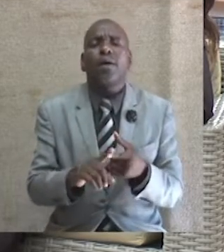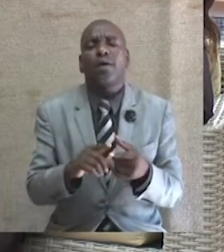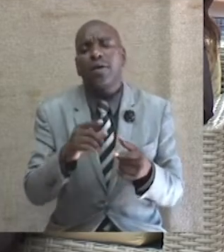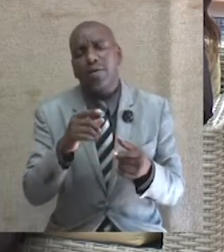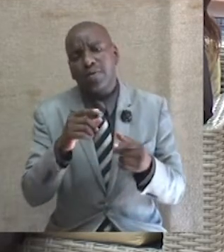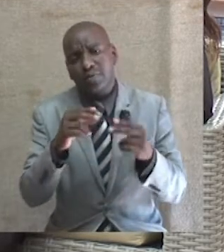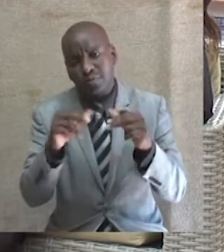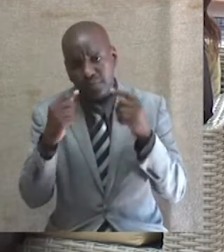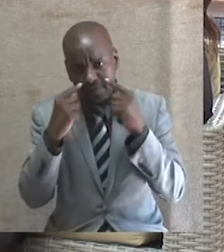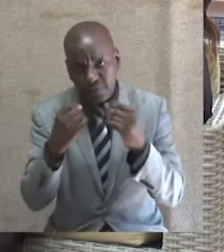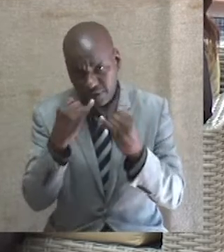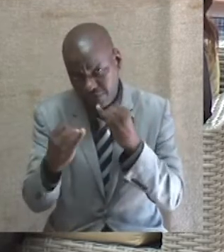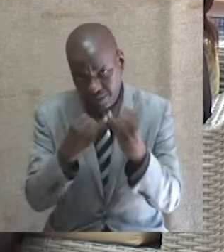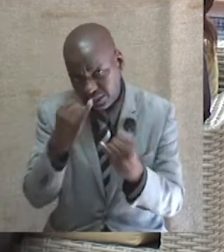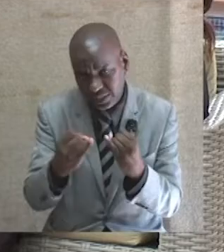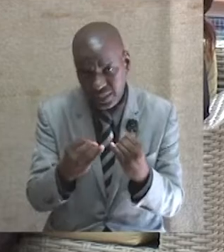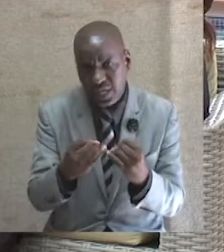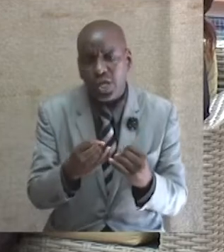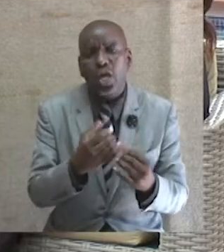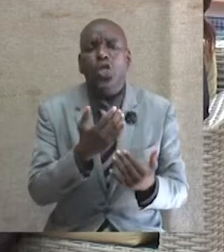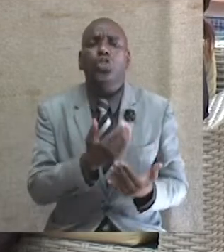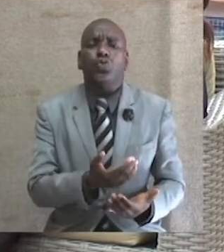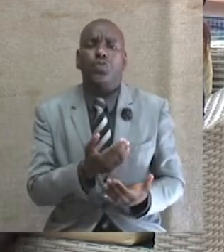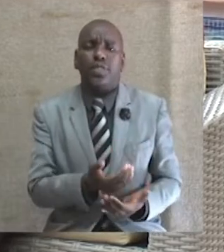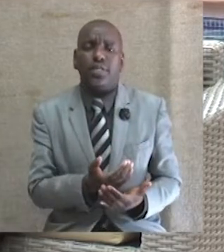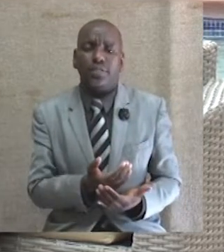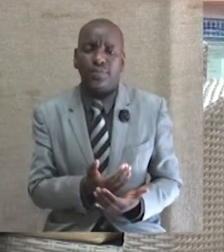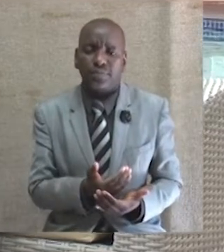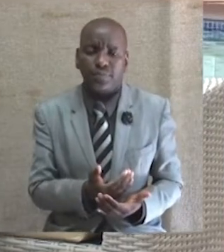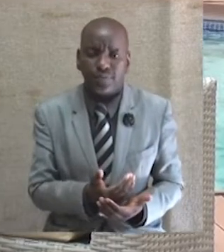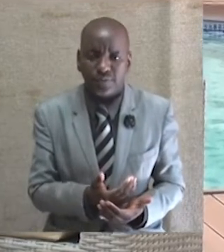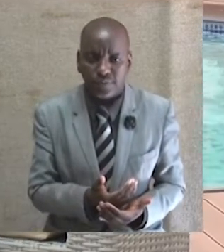on the referral pathway, the children are